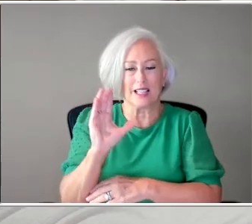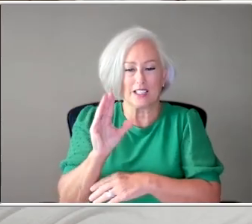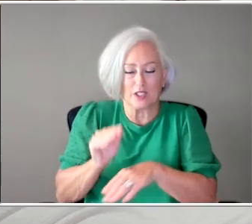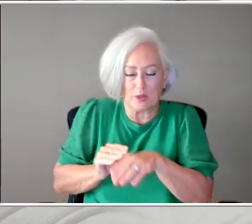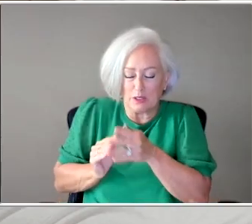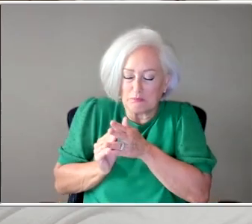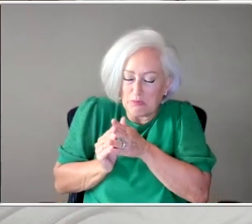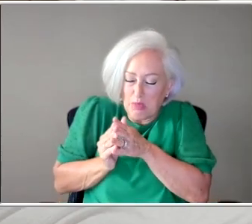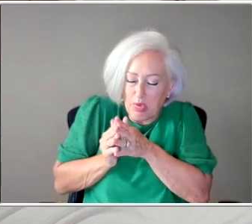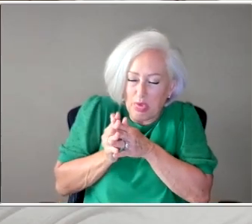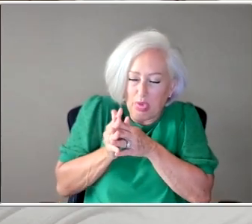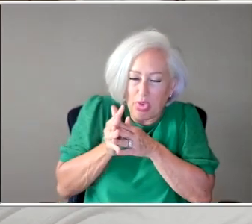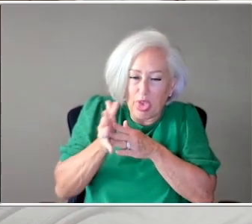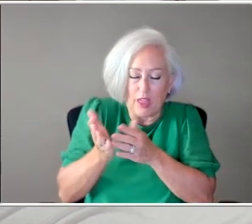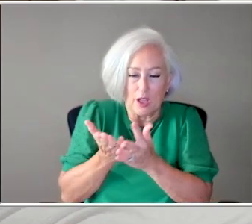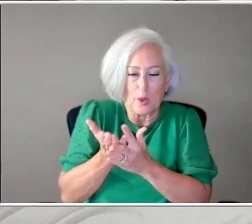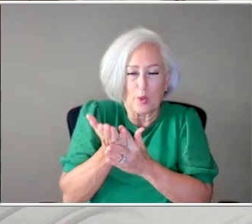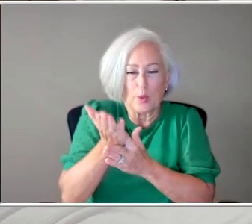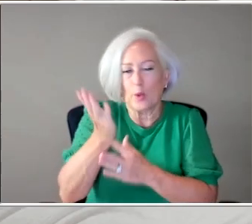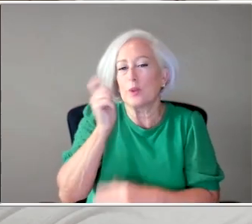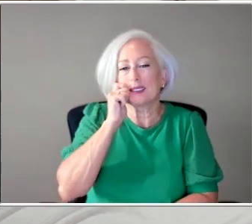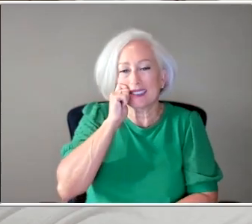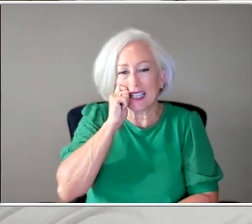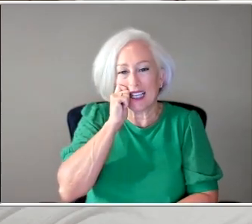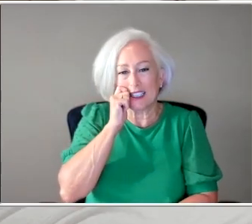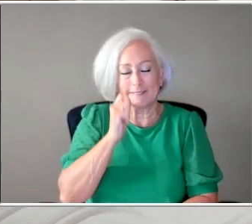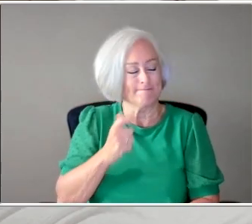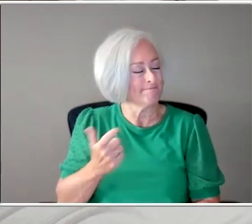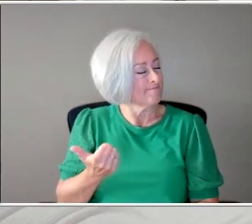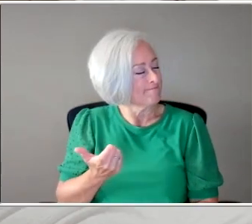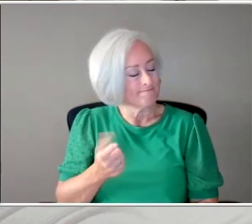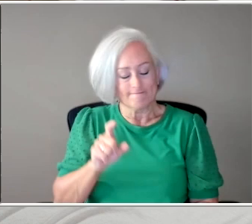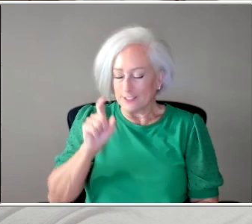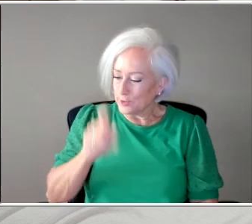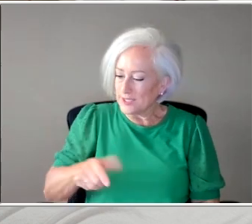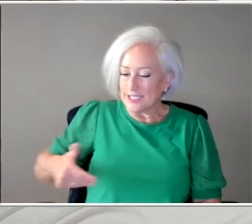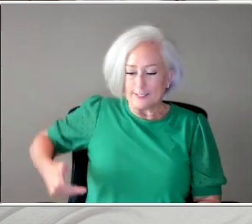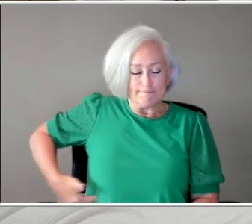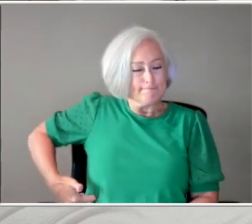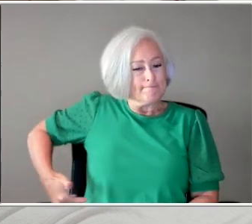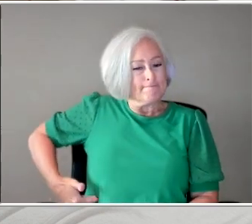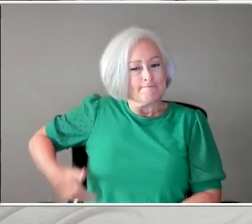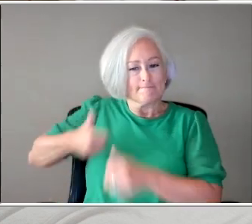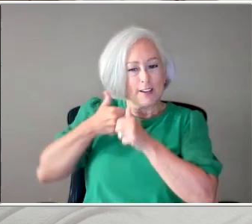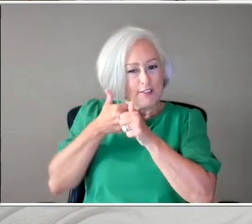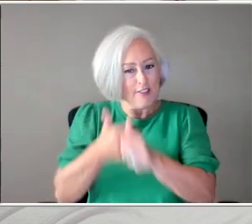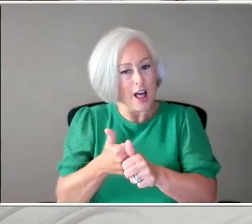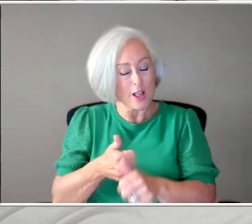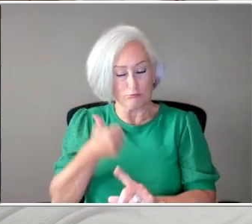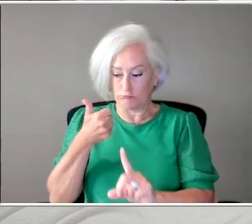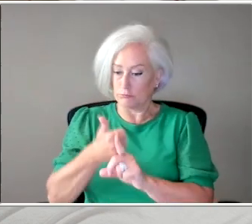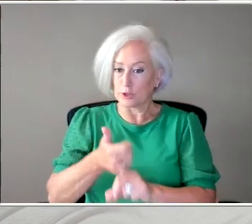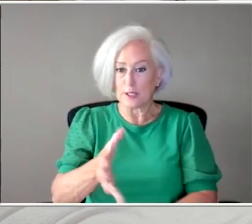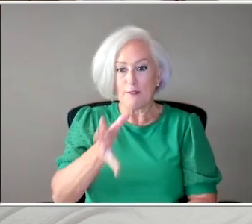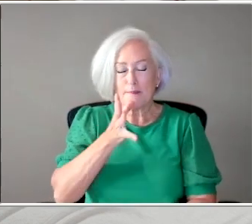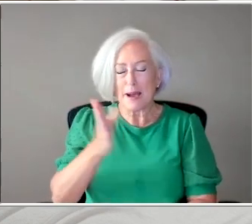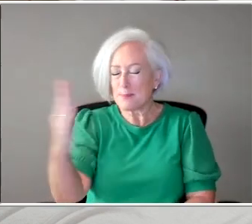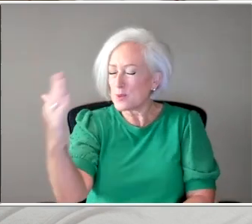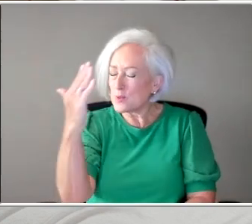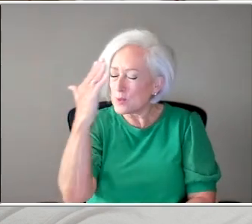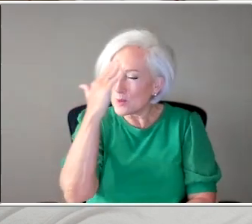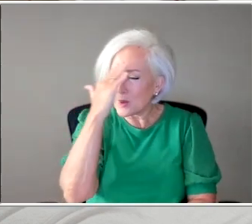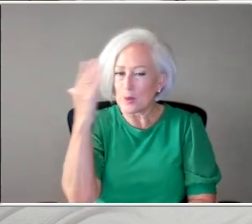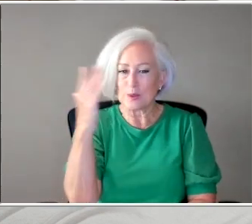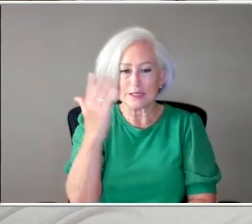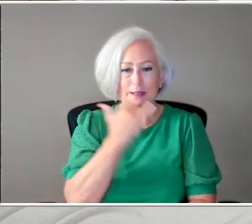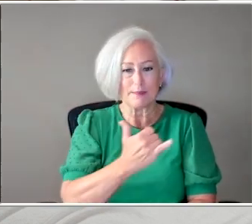I always say go with your gut feeling. As a mom, you know when something is wrong. And unfortunately, sometimes we have to